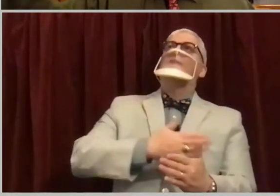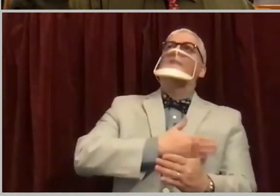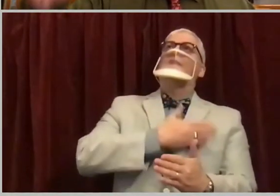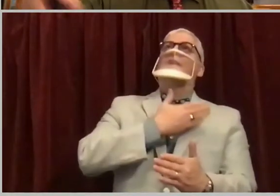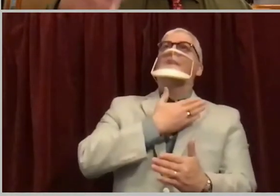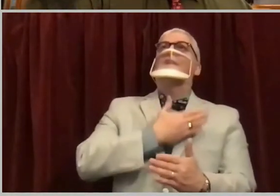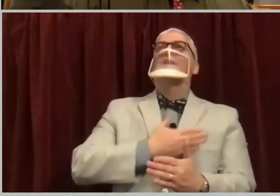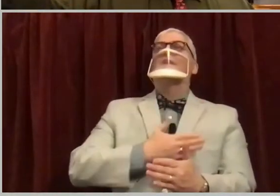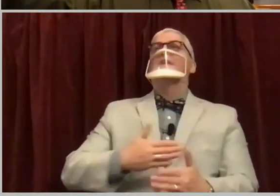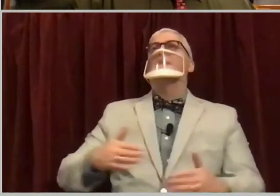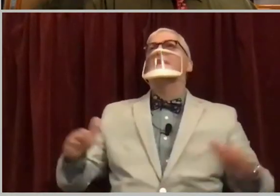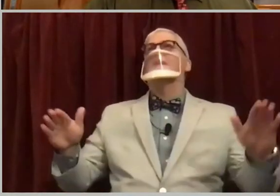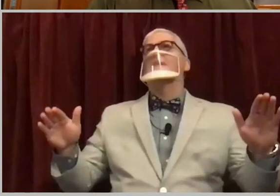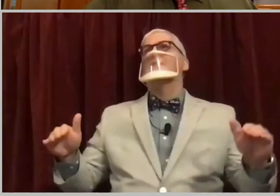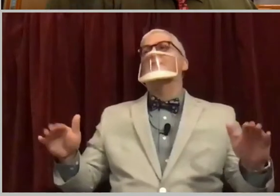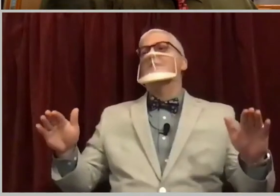the